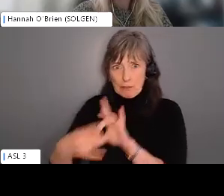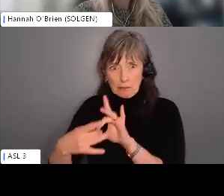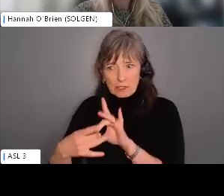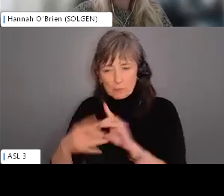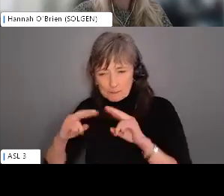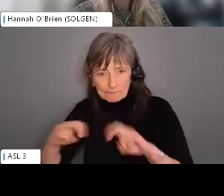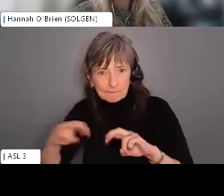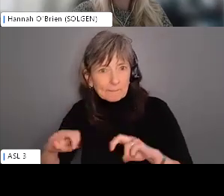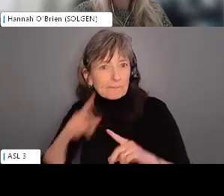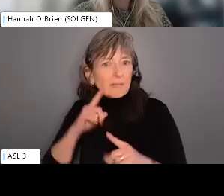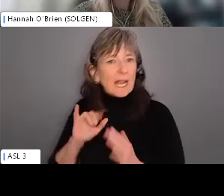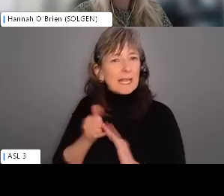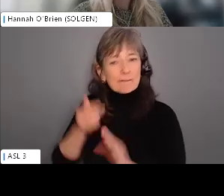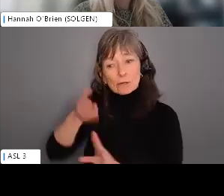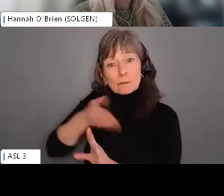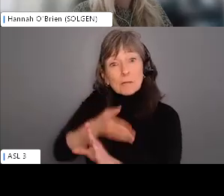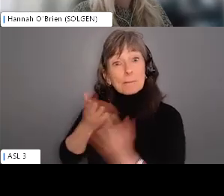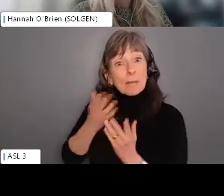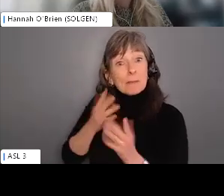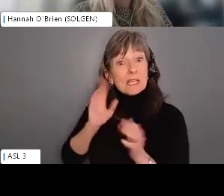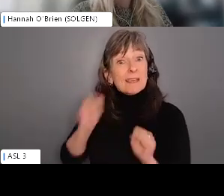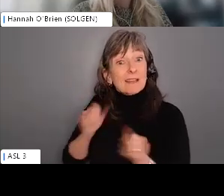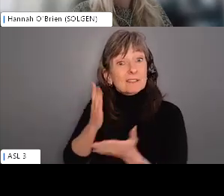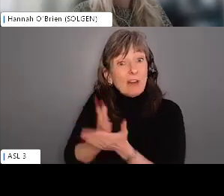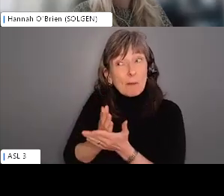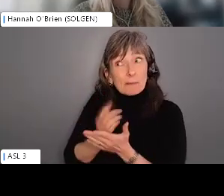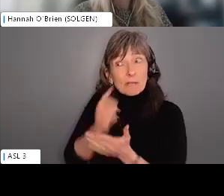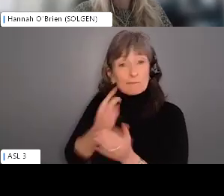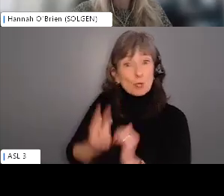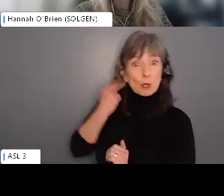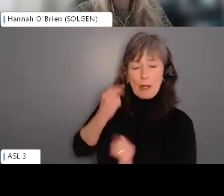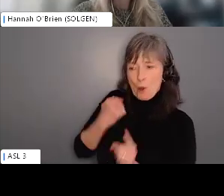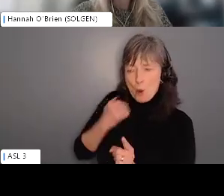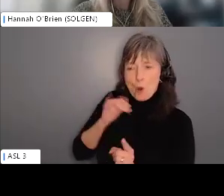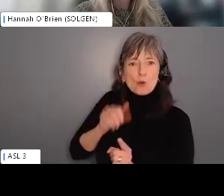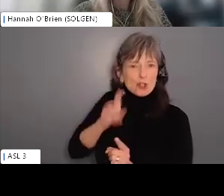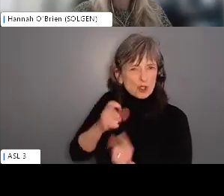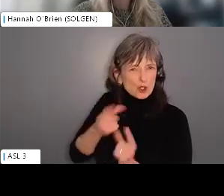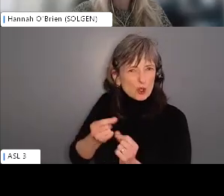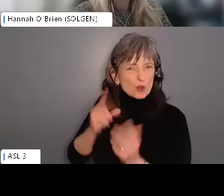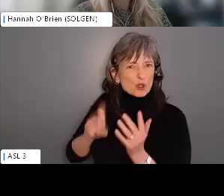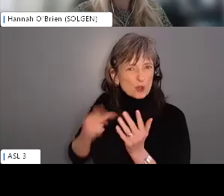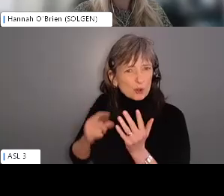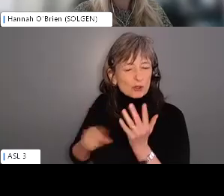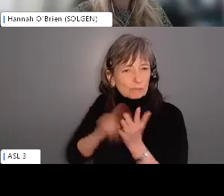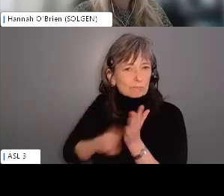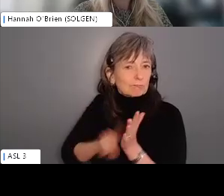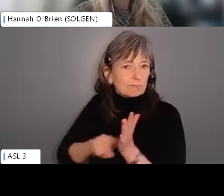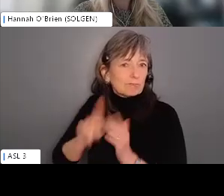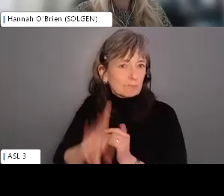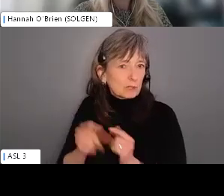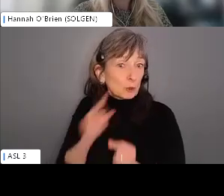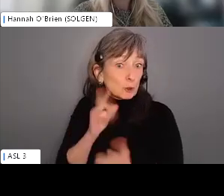of intervention. We look at a wide variety of informations and